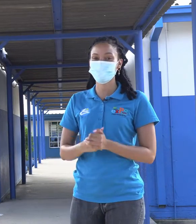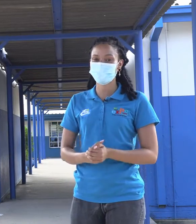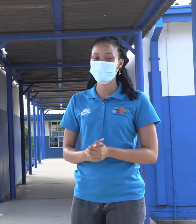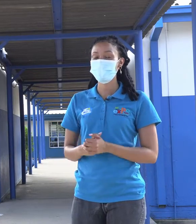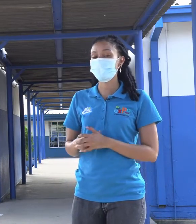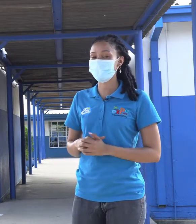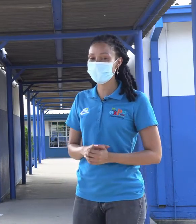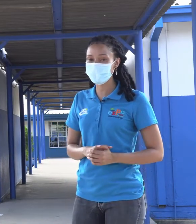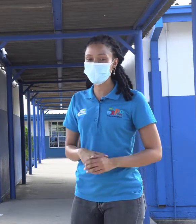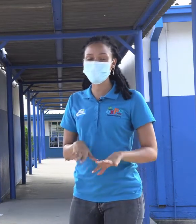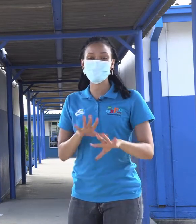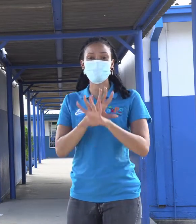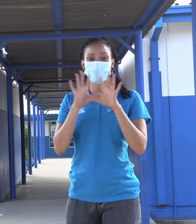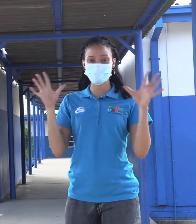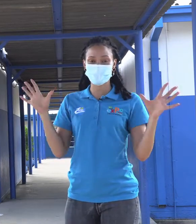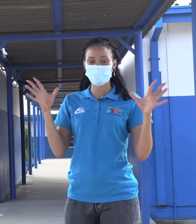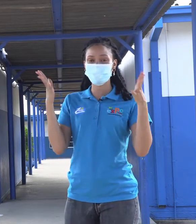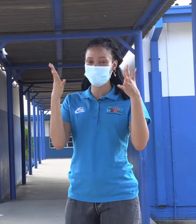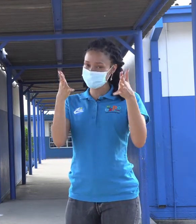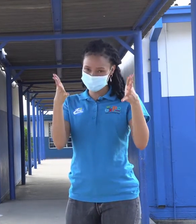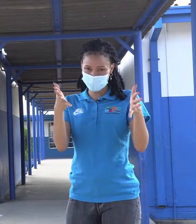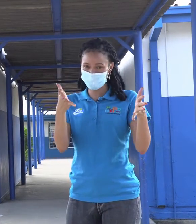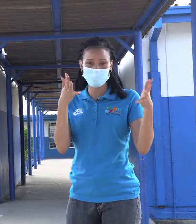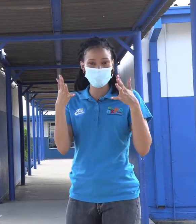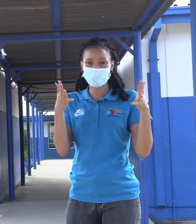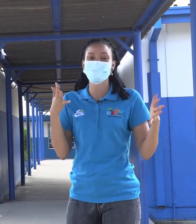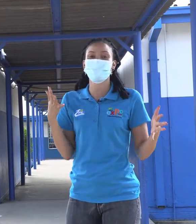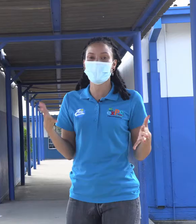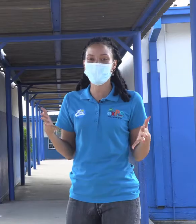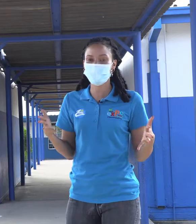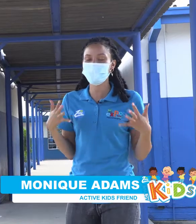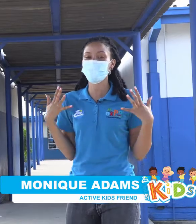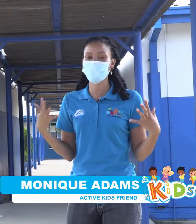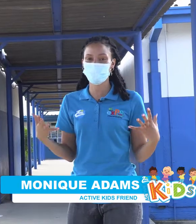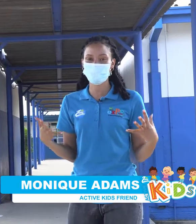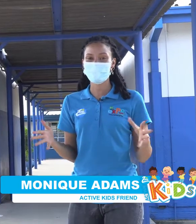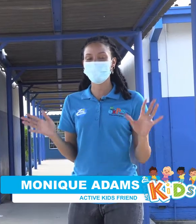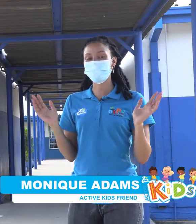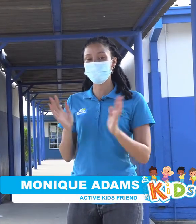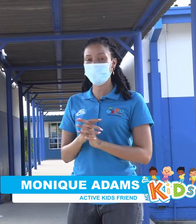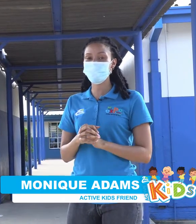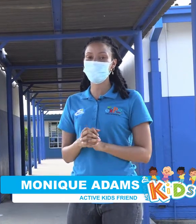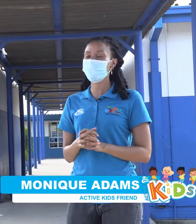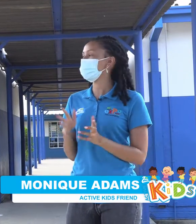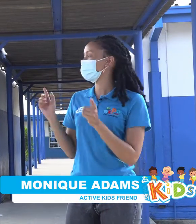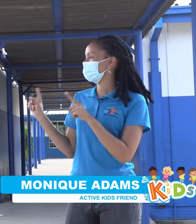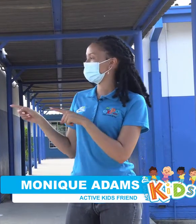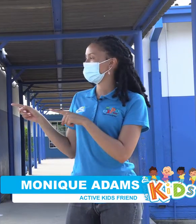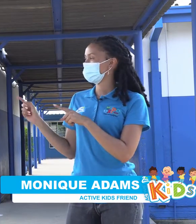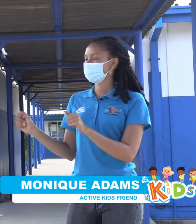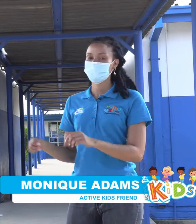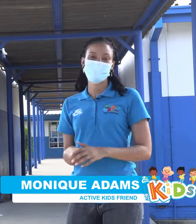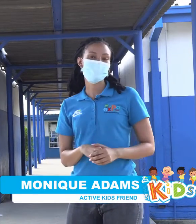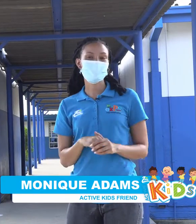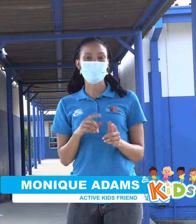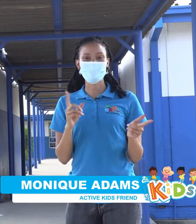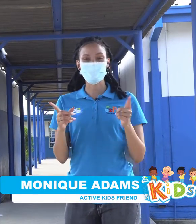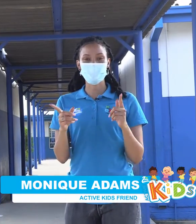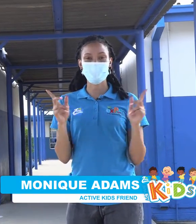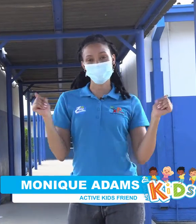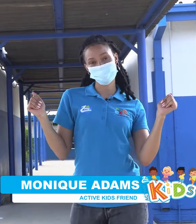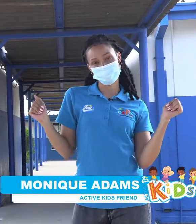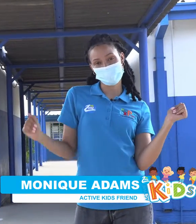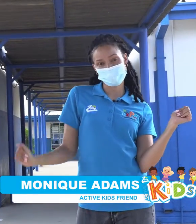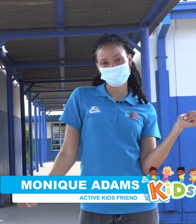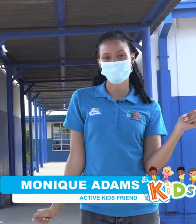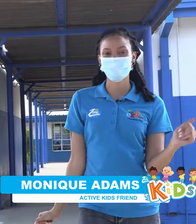we were doing. But now it's the best time, the time you guys love and enjoy, and it's time for Zoey and Zacky. So let's go